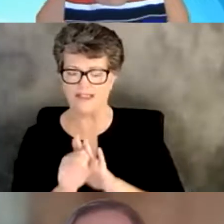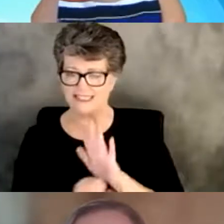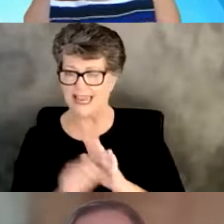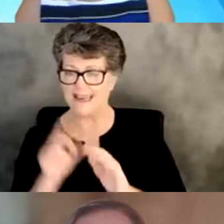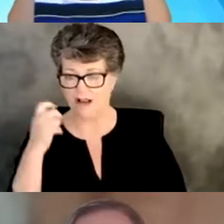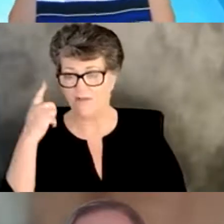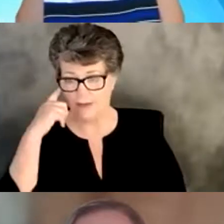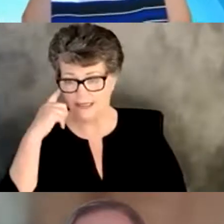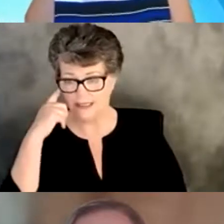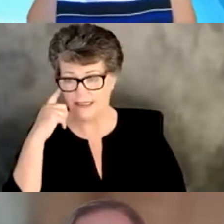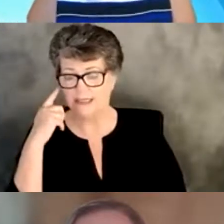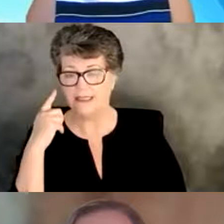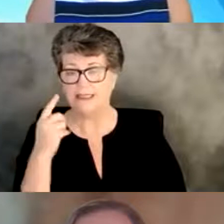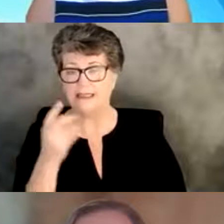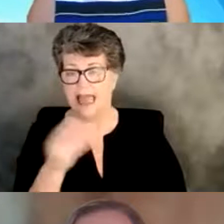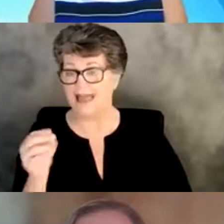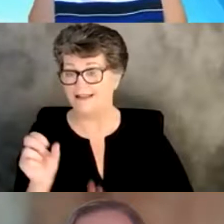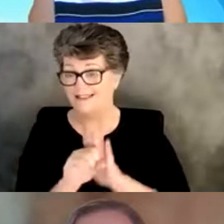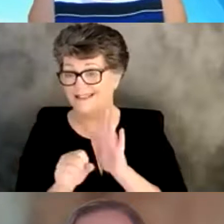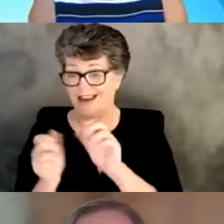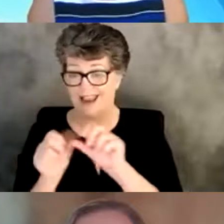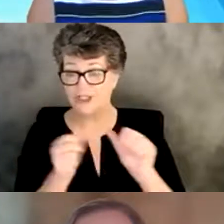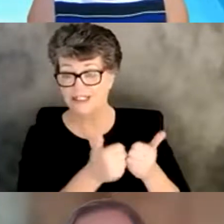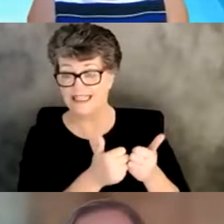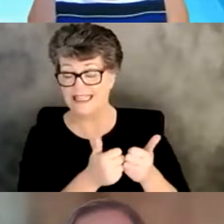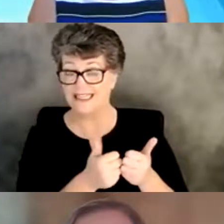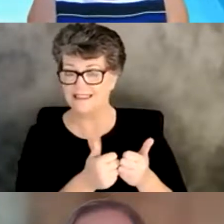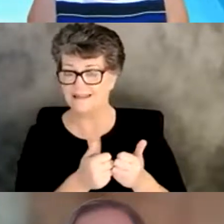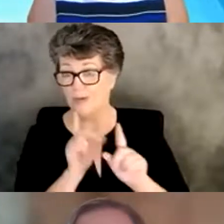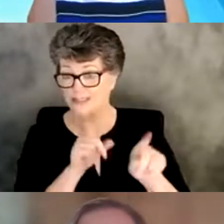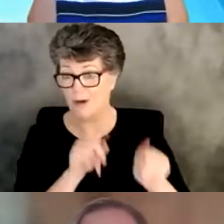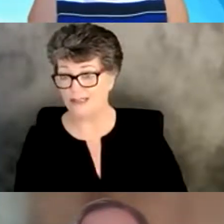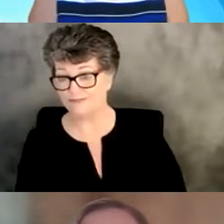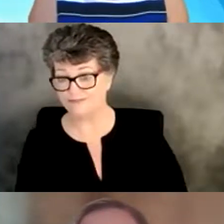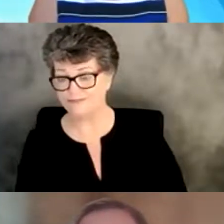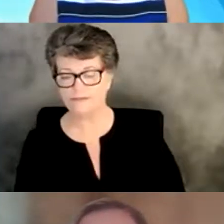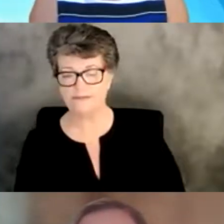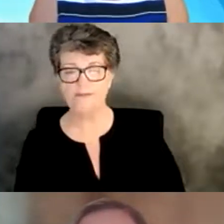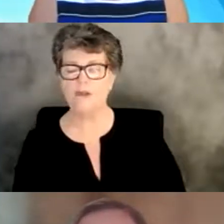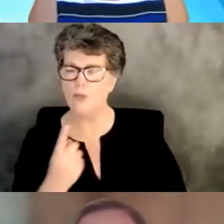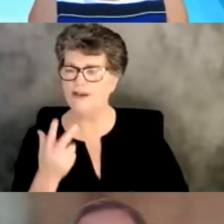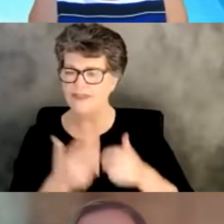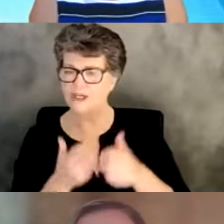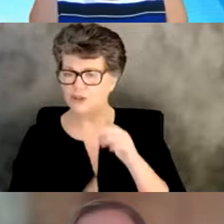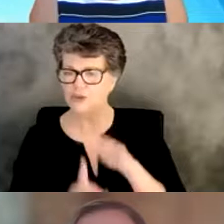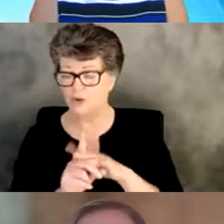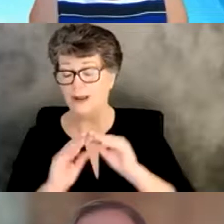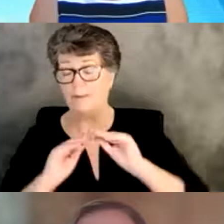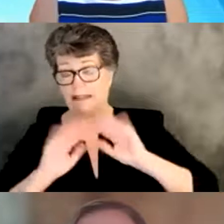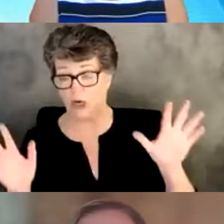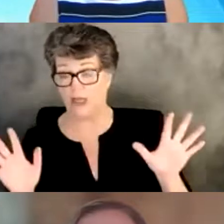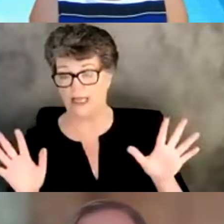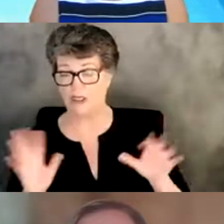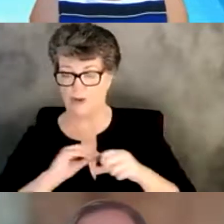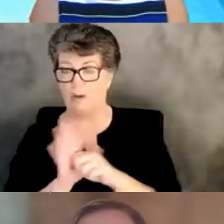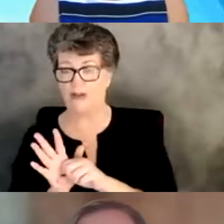government and state agencies are responding. One of the issues showed up clearly during